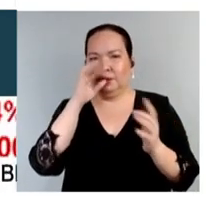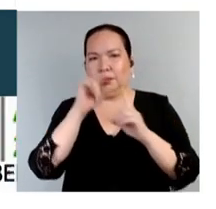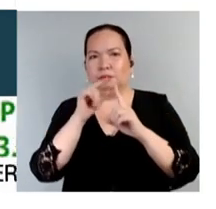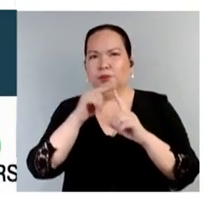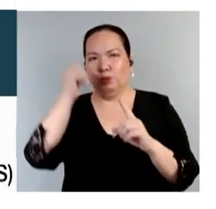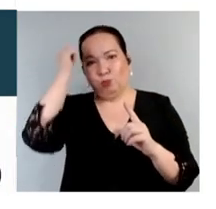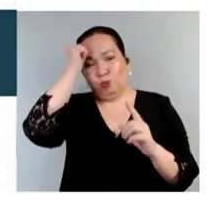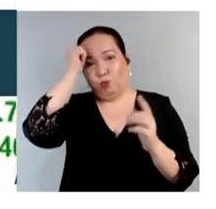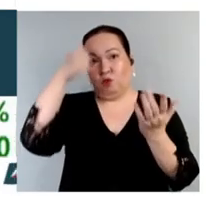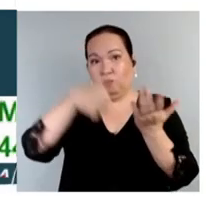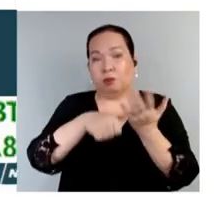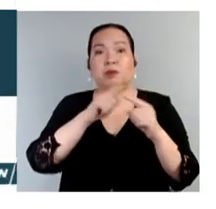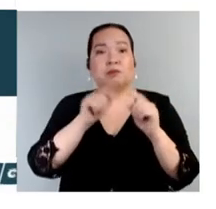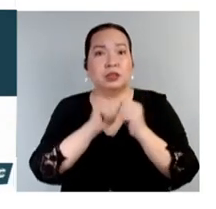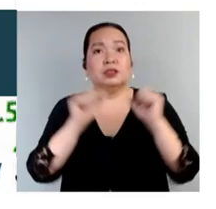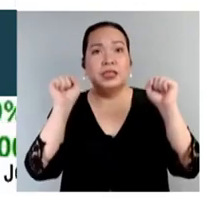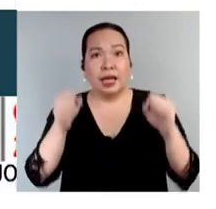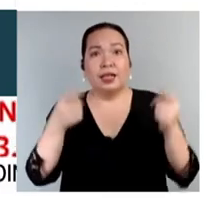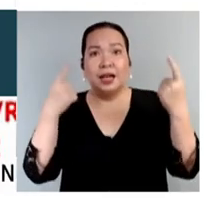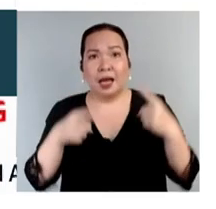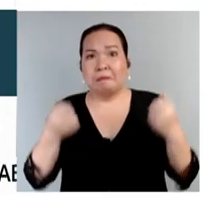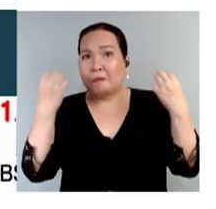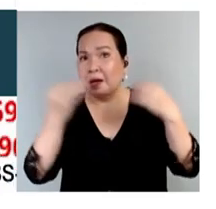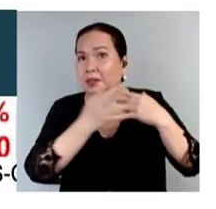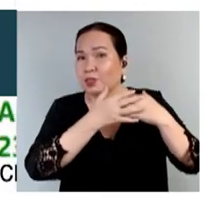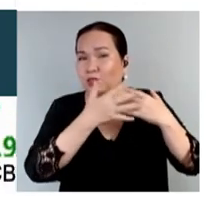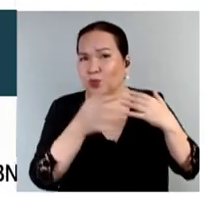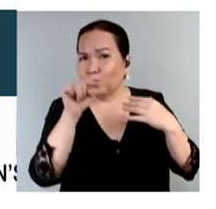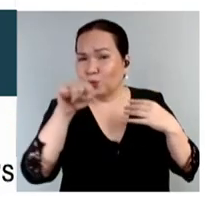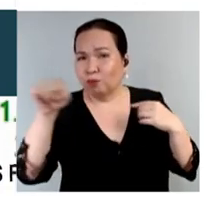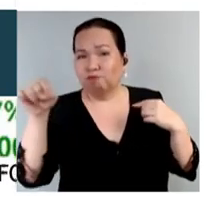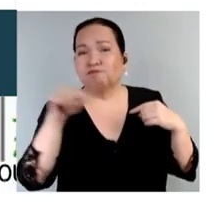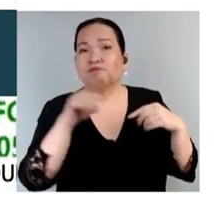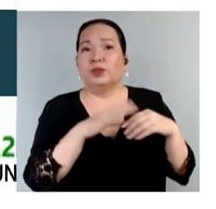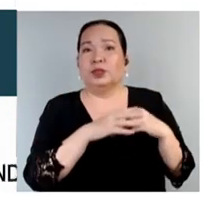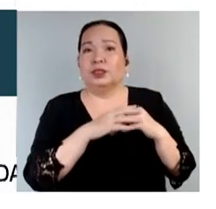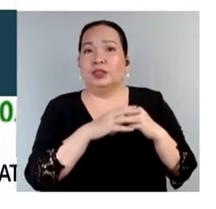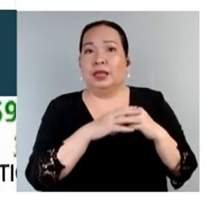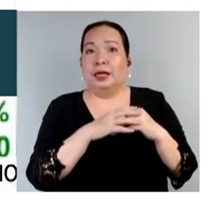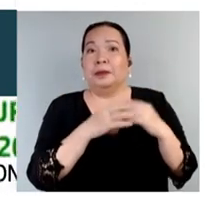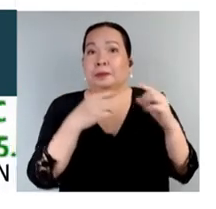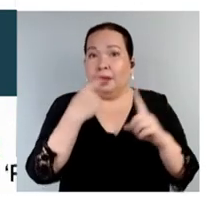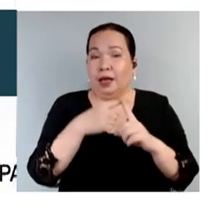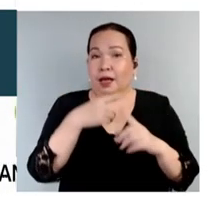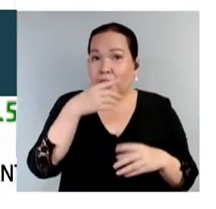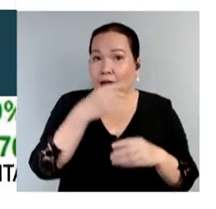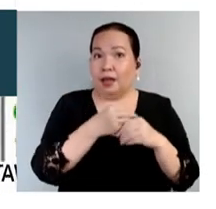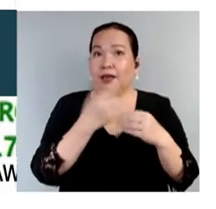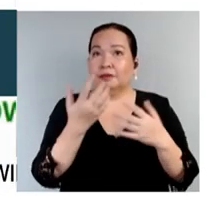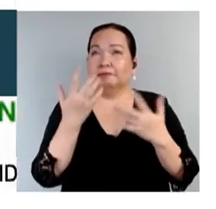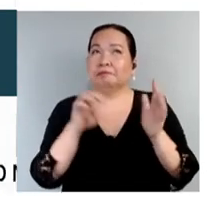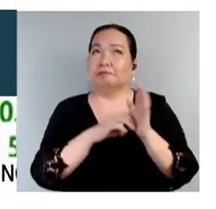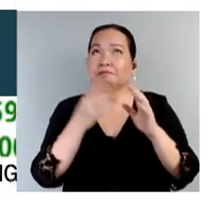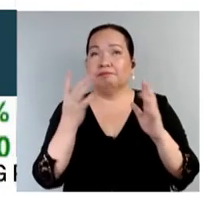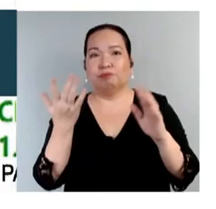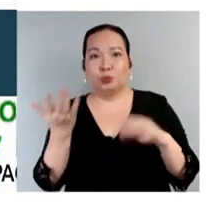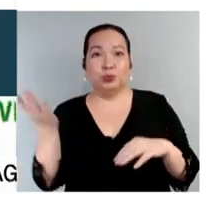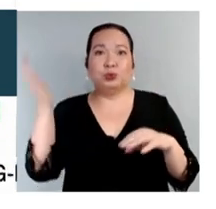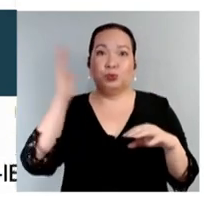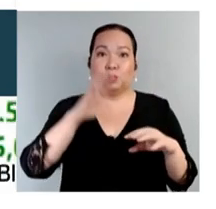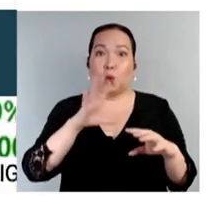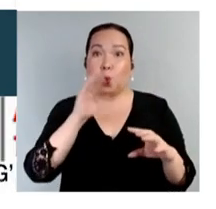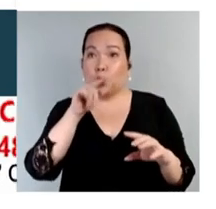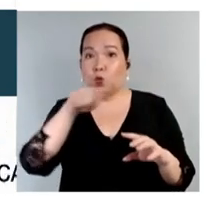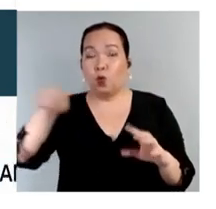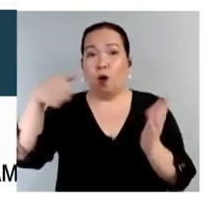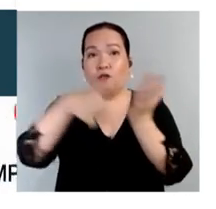marami pang pwedeng mangyari, and not to mention, of course, that at the end of the day, the voters will really